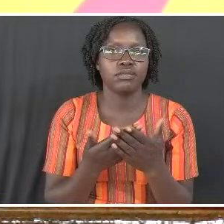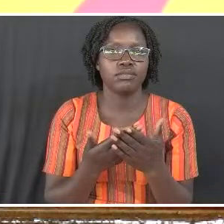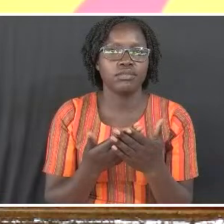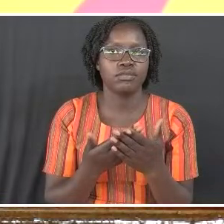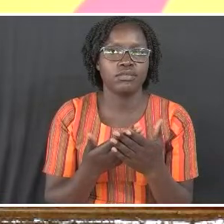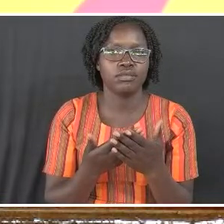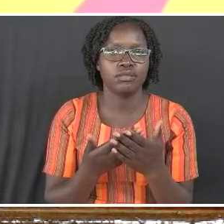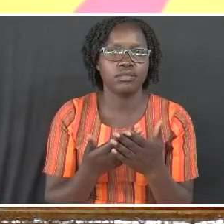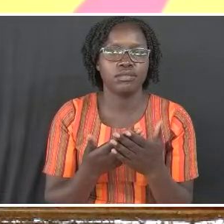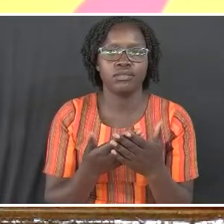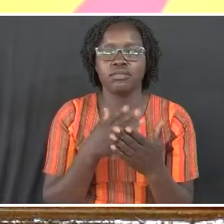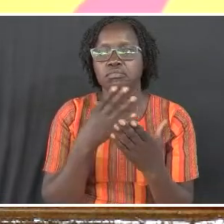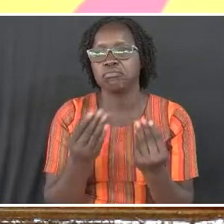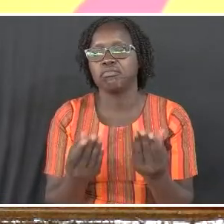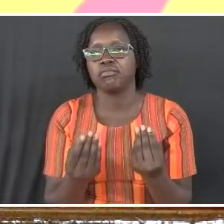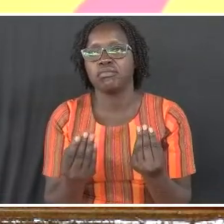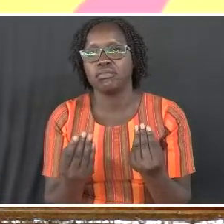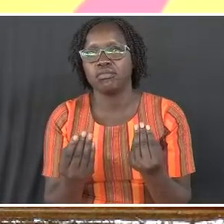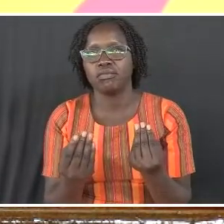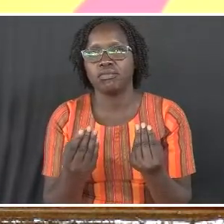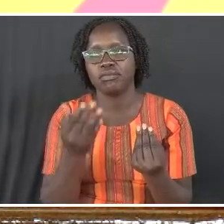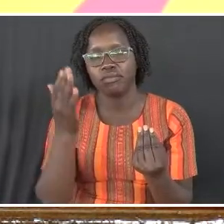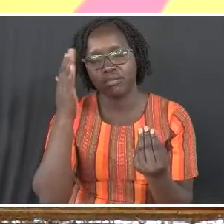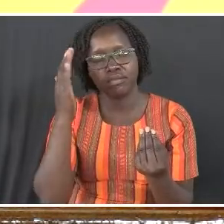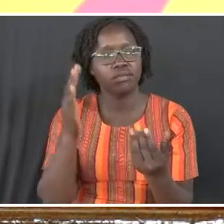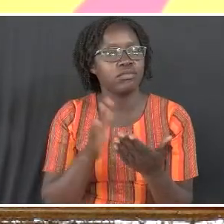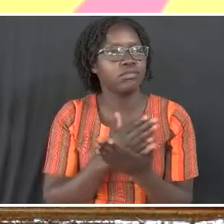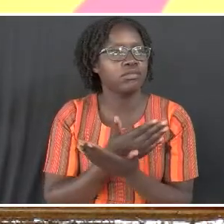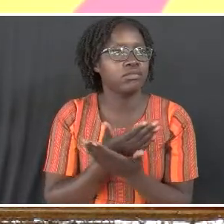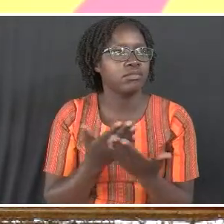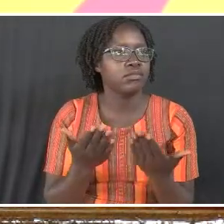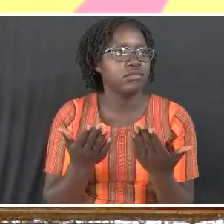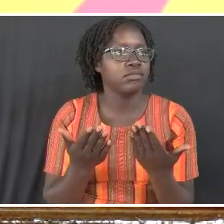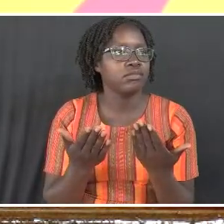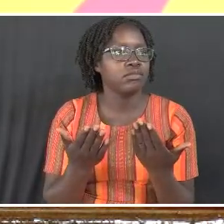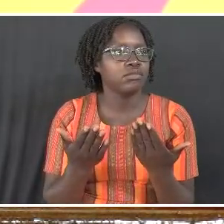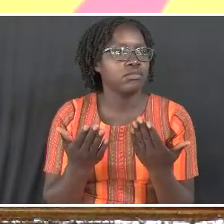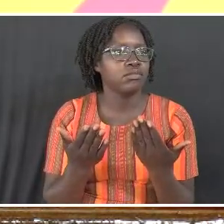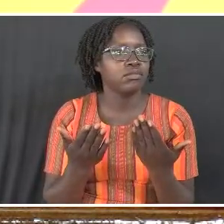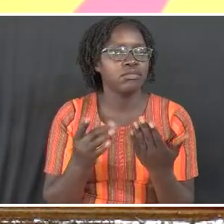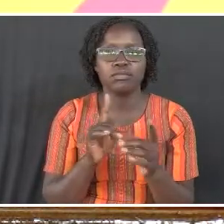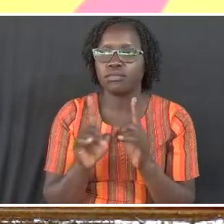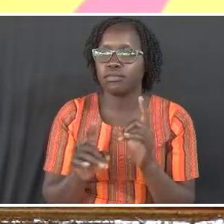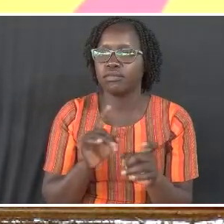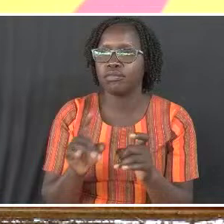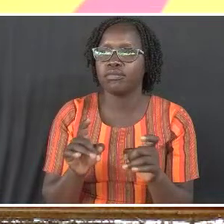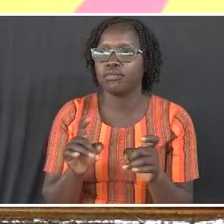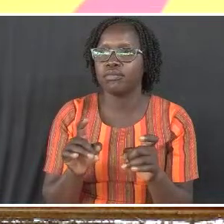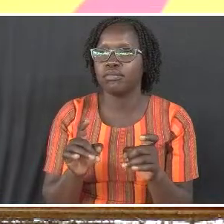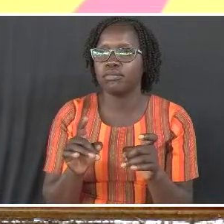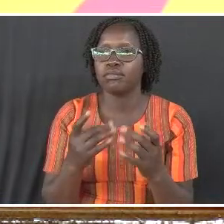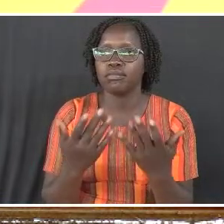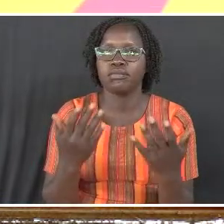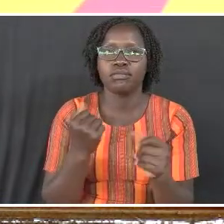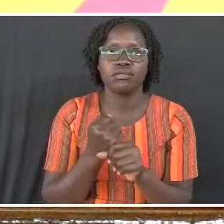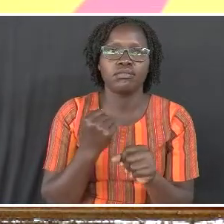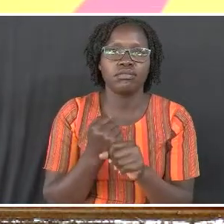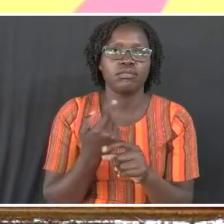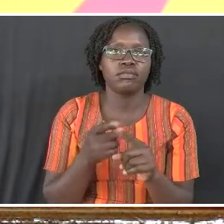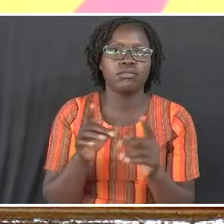take it for granted. I know some of you had maybe so many things maybe they were supposed to do, but